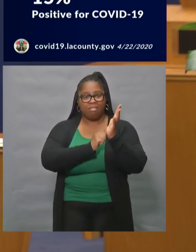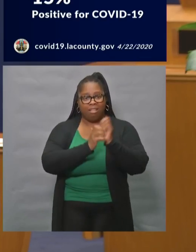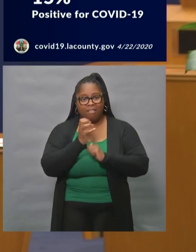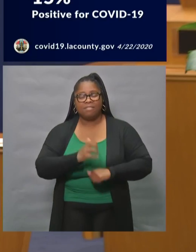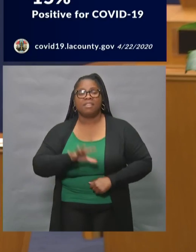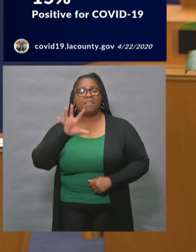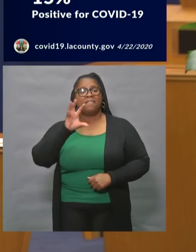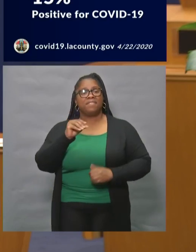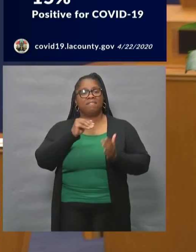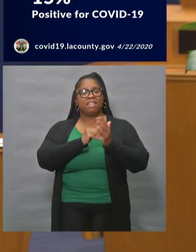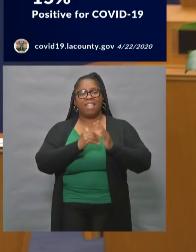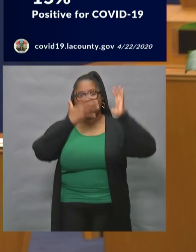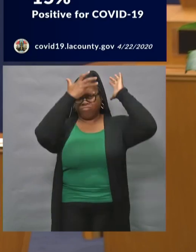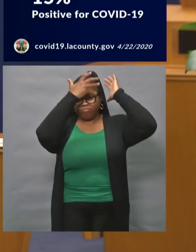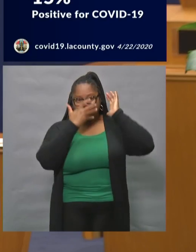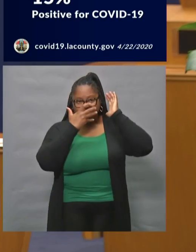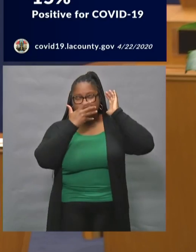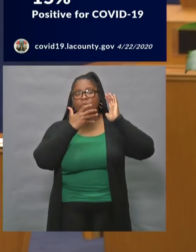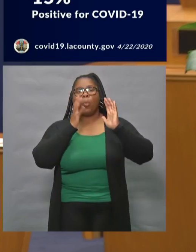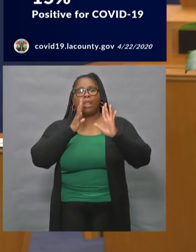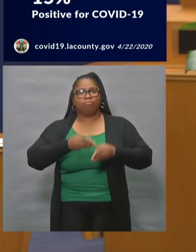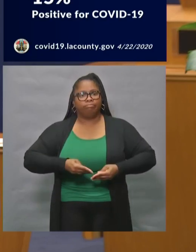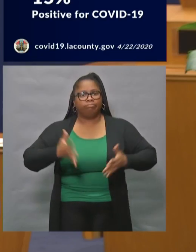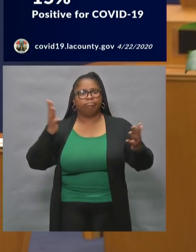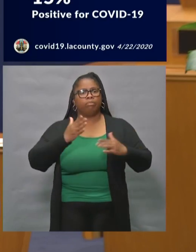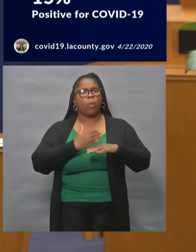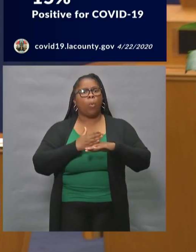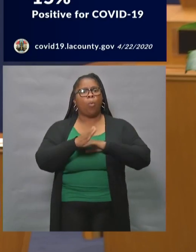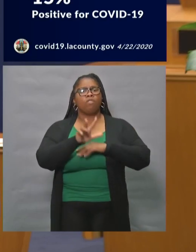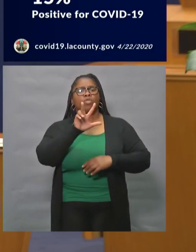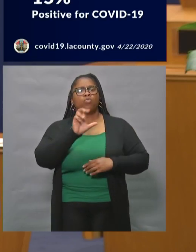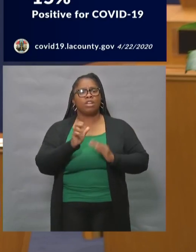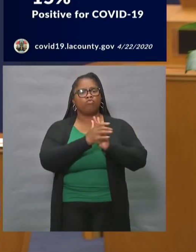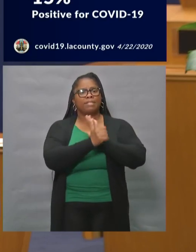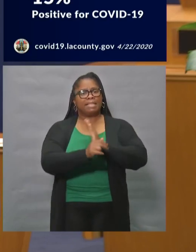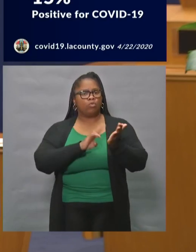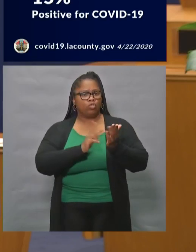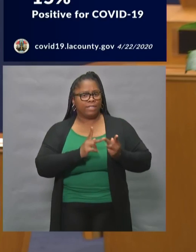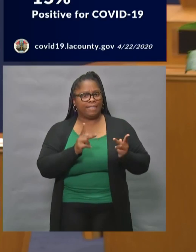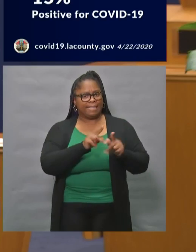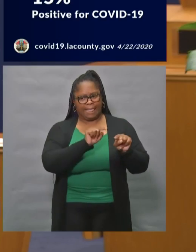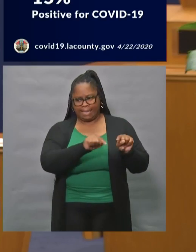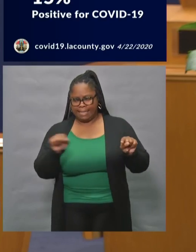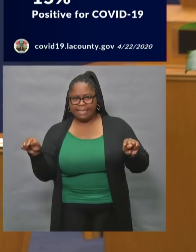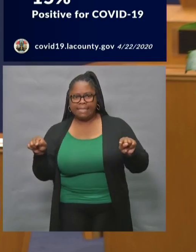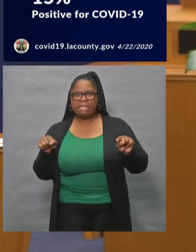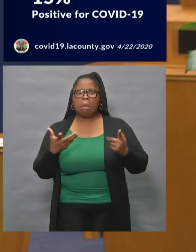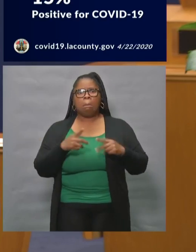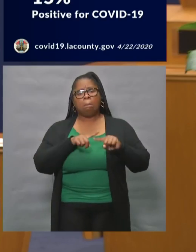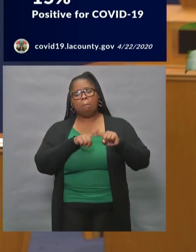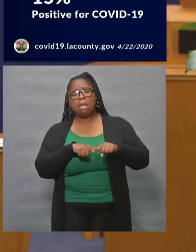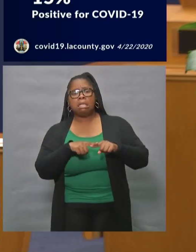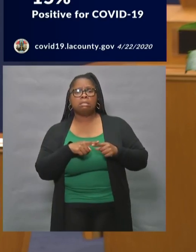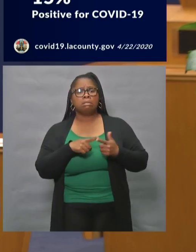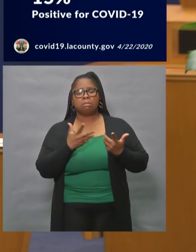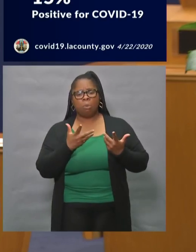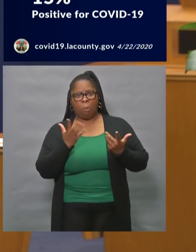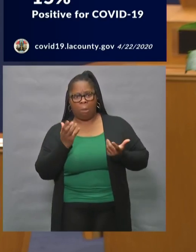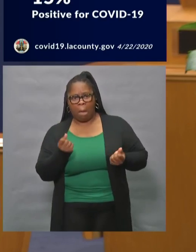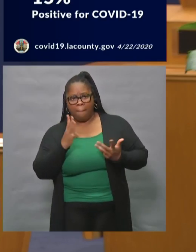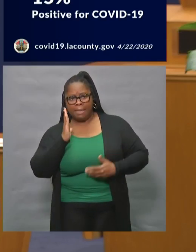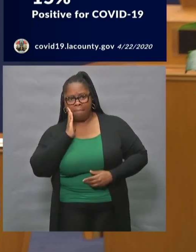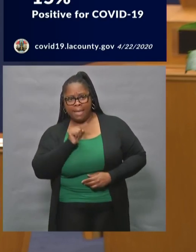face shields are being distributed to over 300 skilled nursing facilities. And depending on bed capacity at each site,